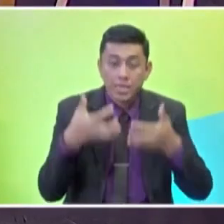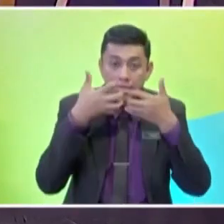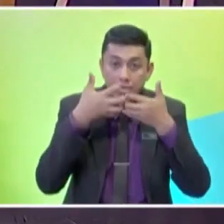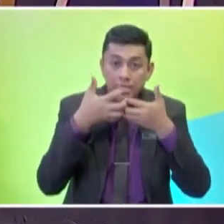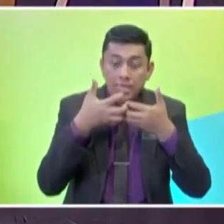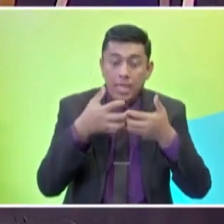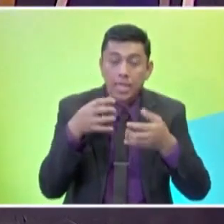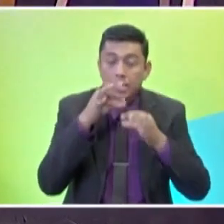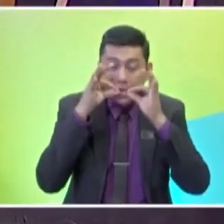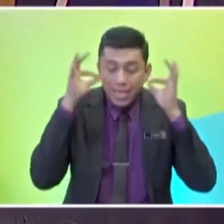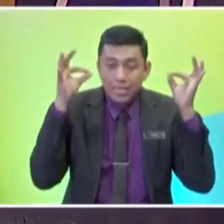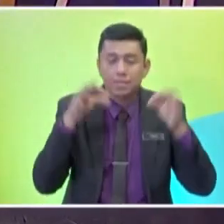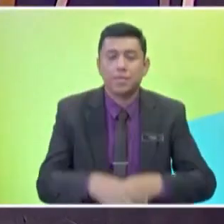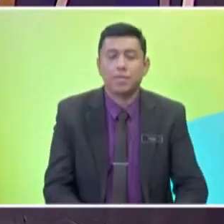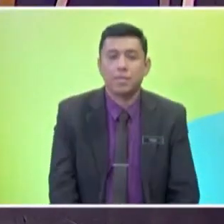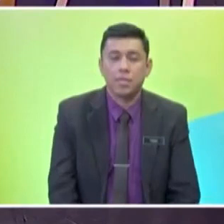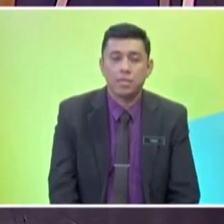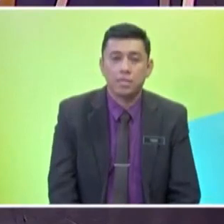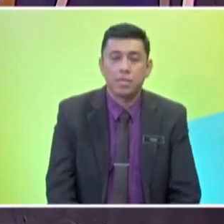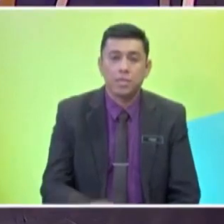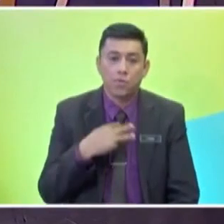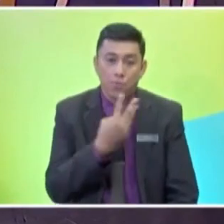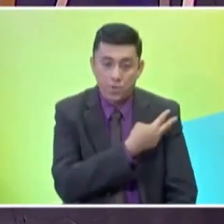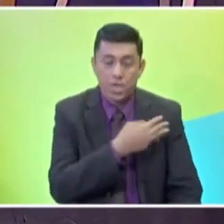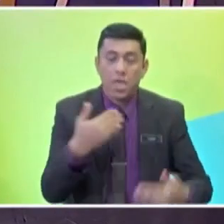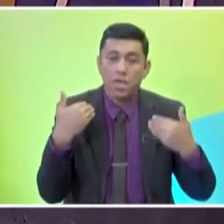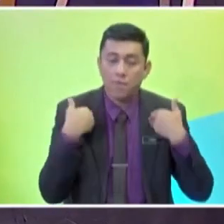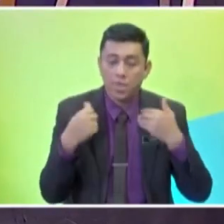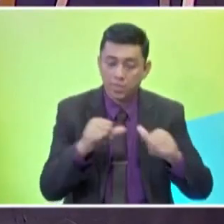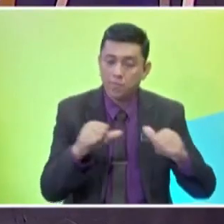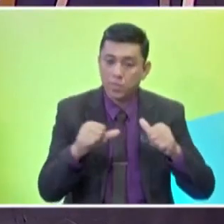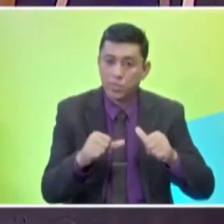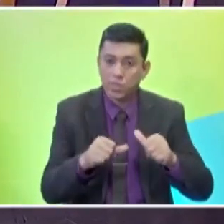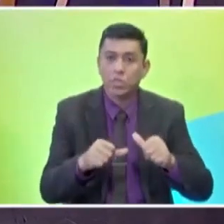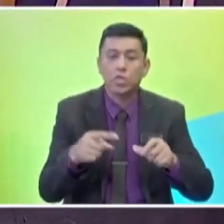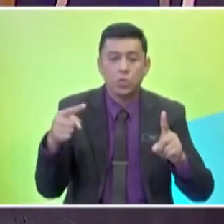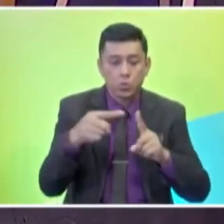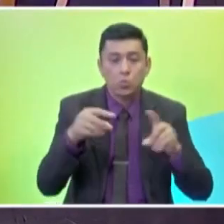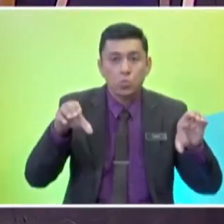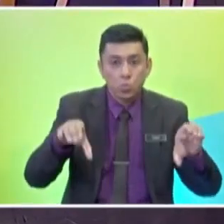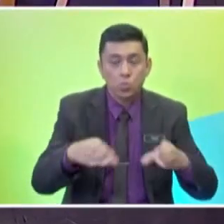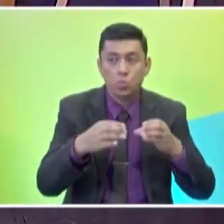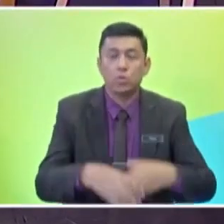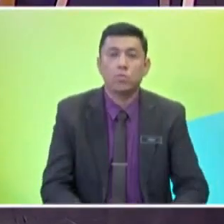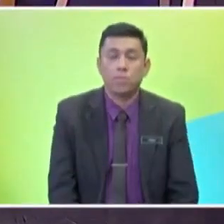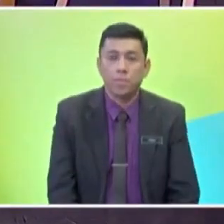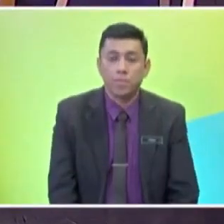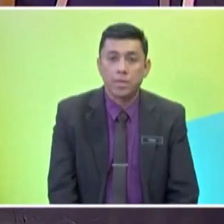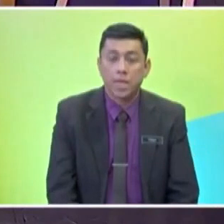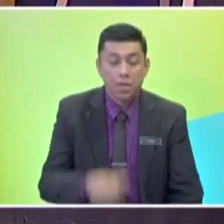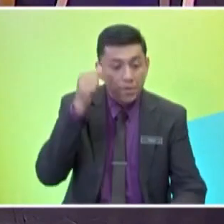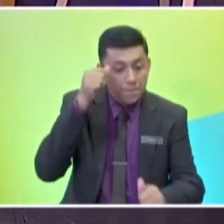now, Irfan. Yes. We have some activities to do. Okay. Okay. What are the activities? I want to test if you can